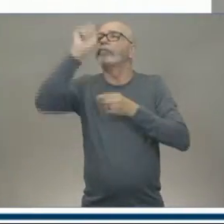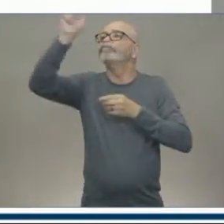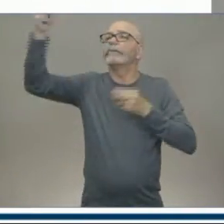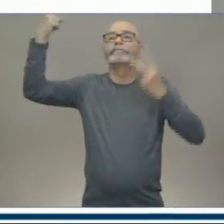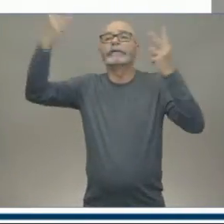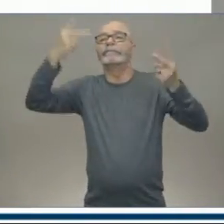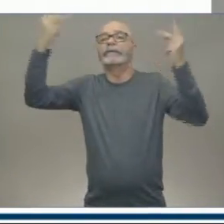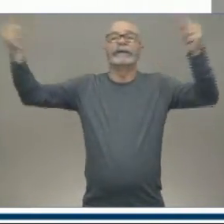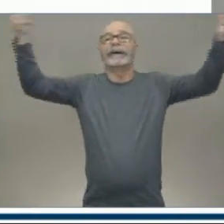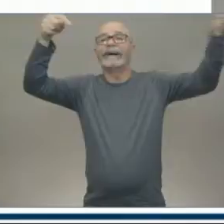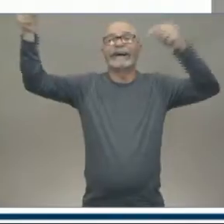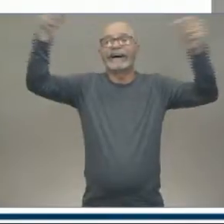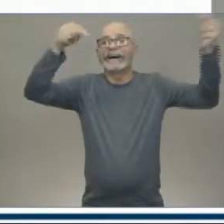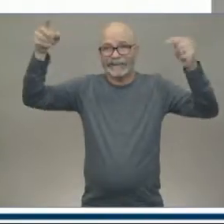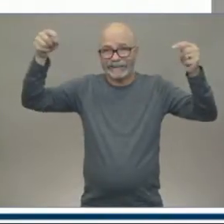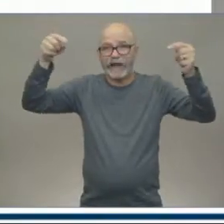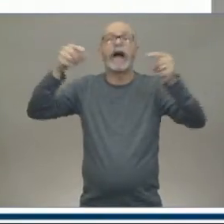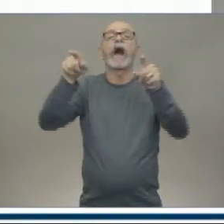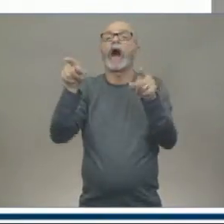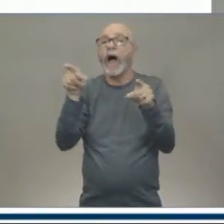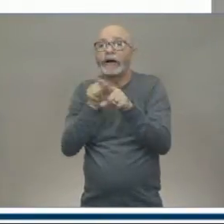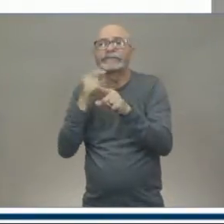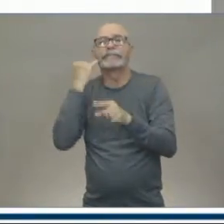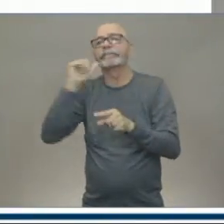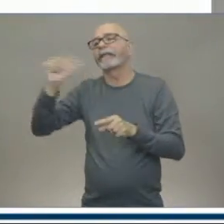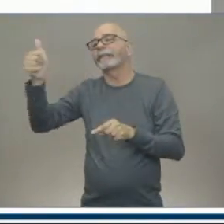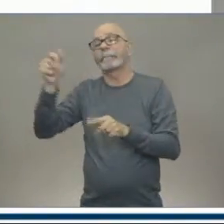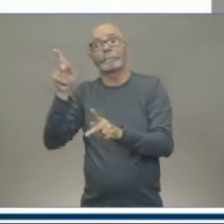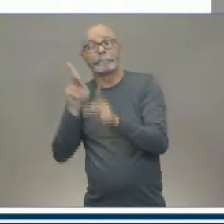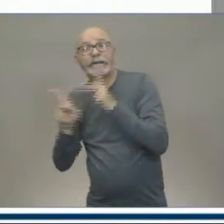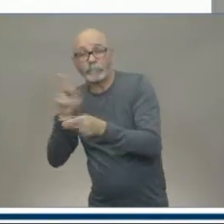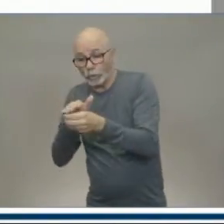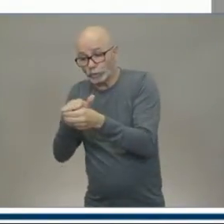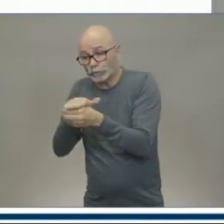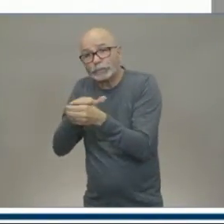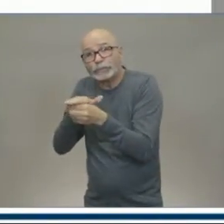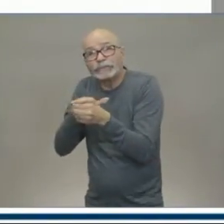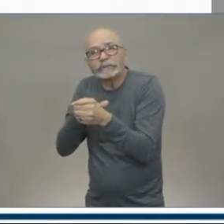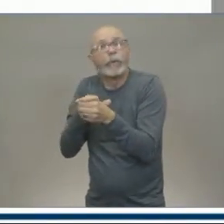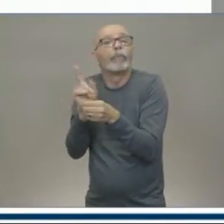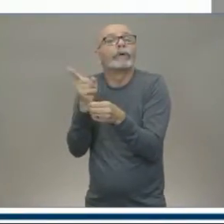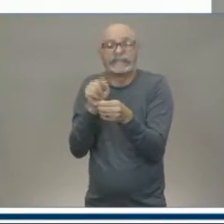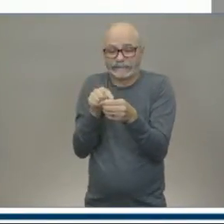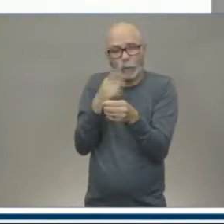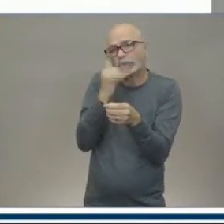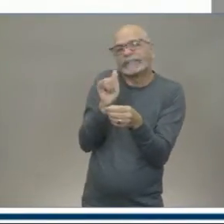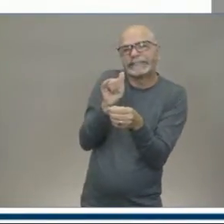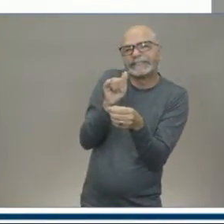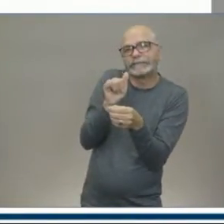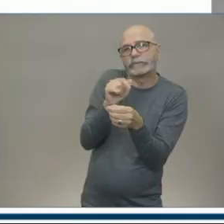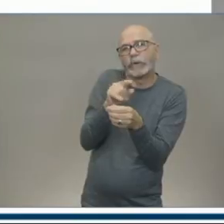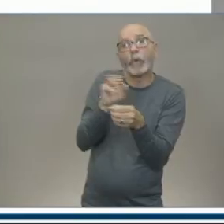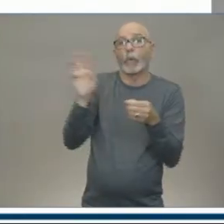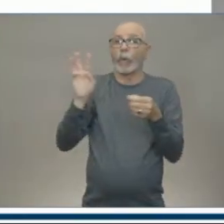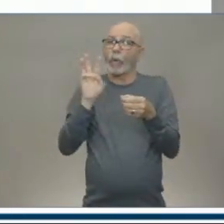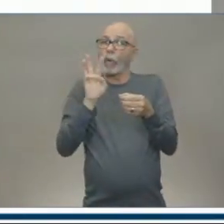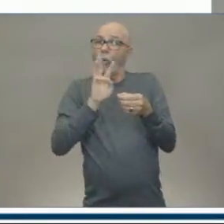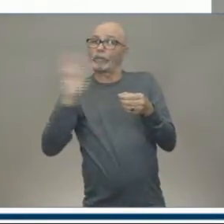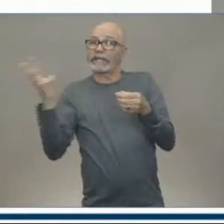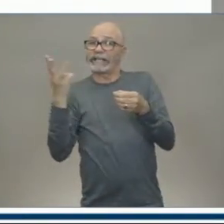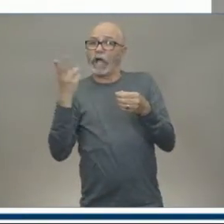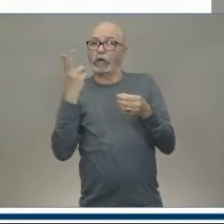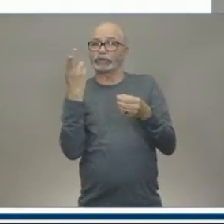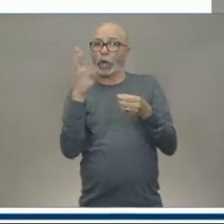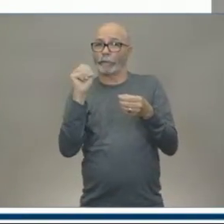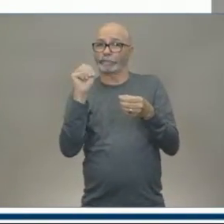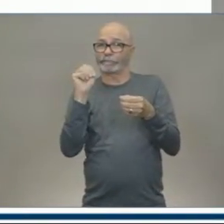to ensure that that happens. So the geographic area we're targeting is the western half of HRM, from the